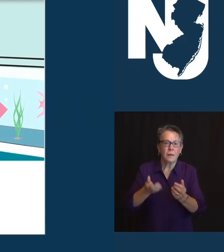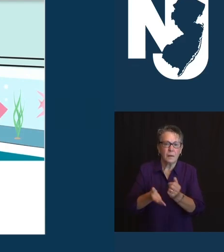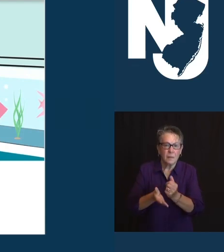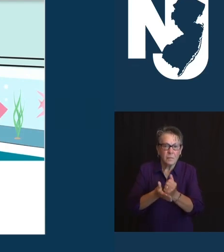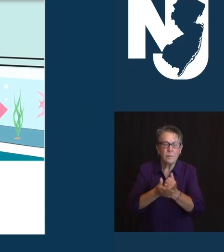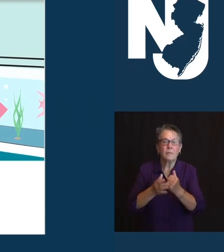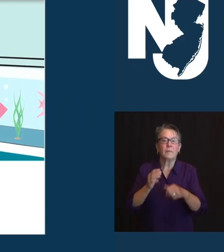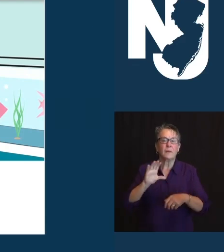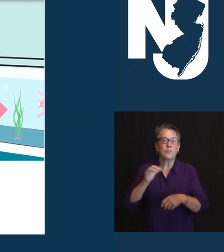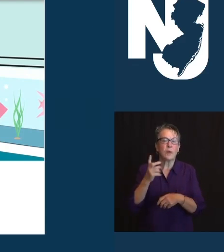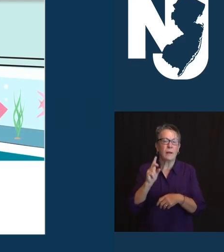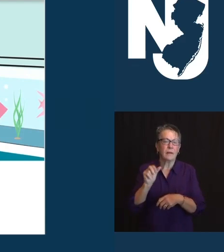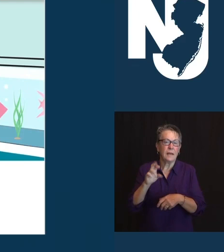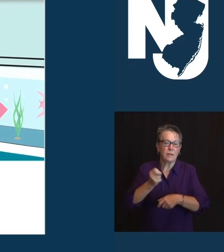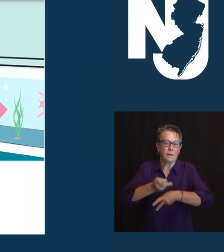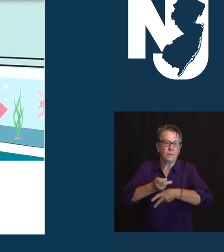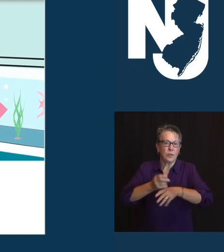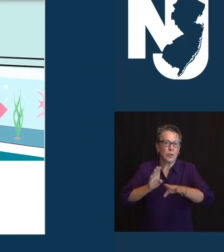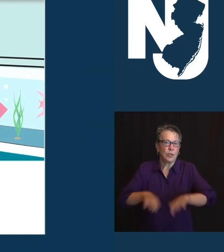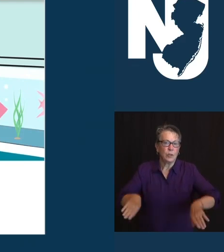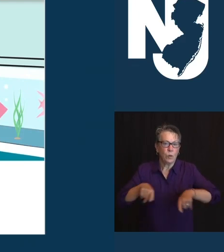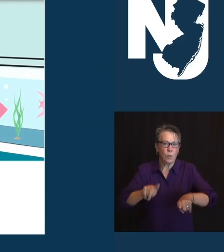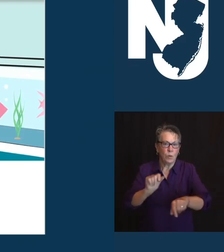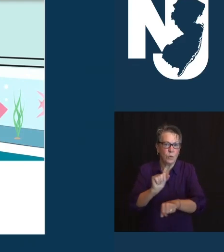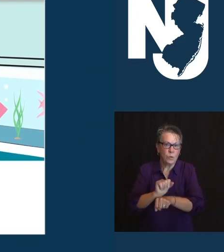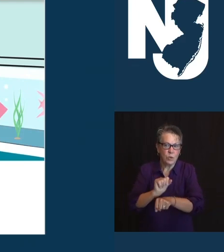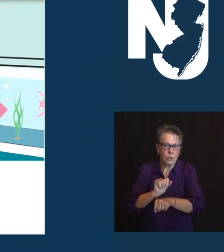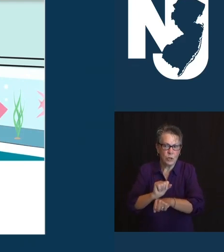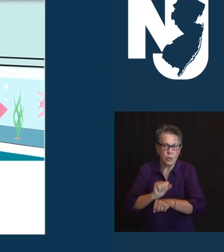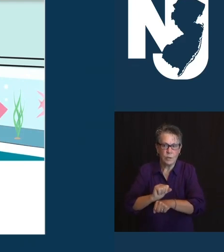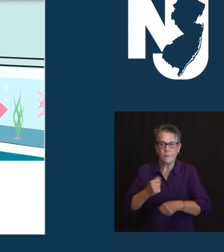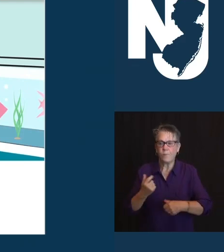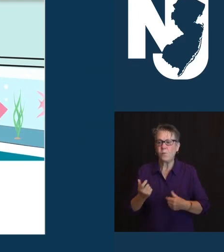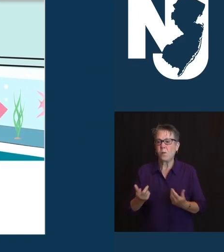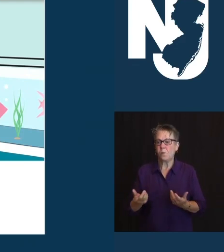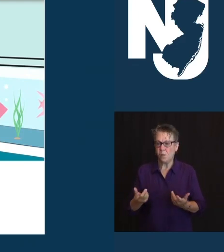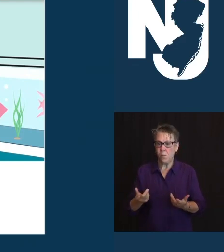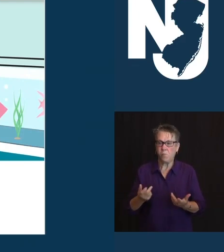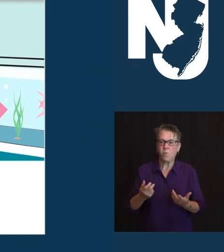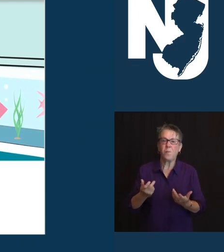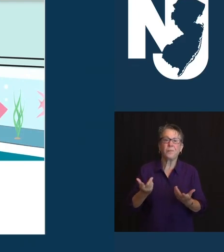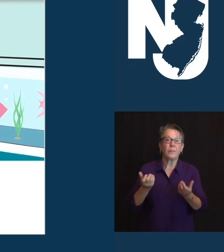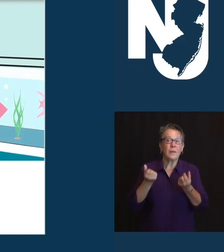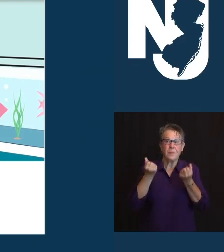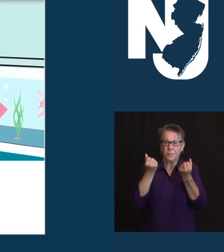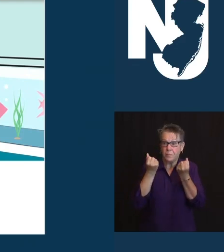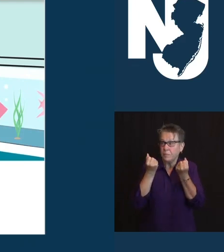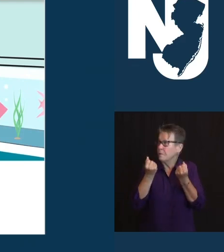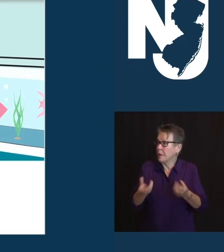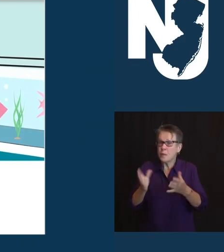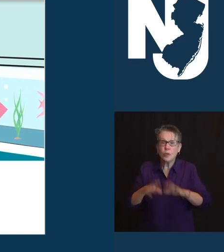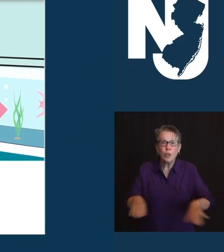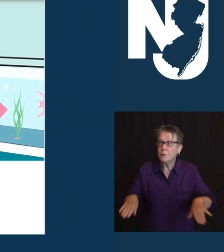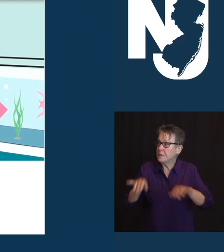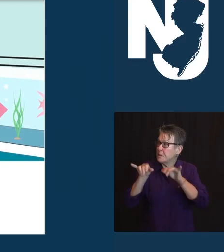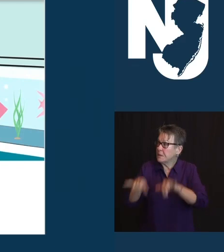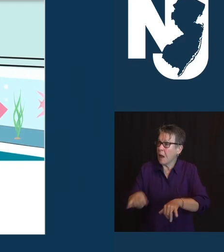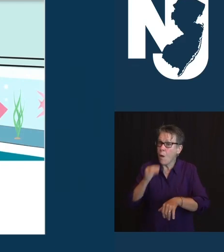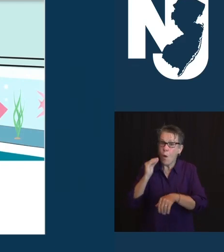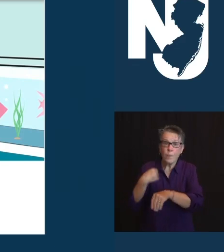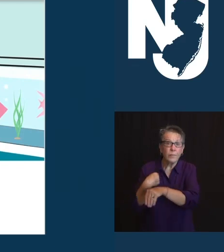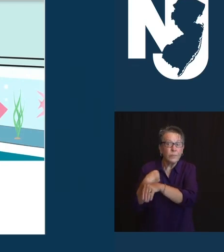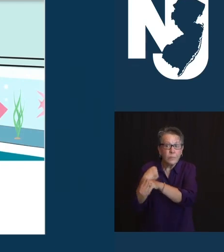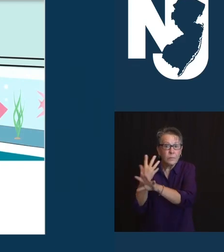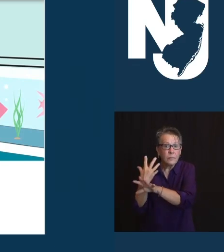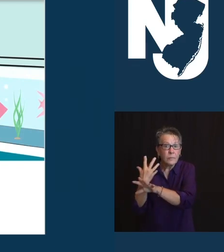incomes up to $75,000 a year can apply online, and you can see it there, childcarenj.gov. Again,